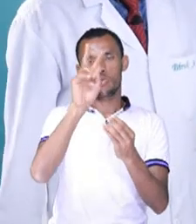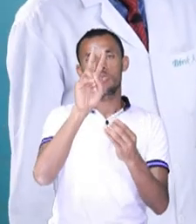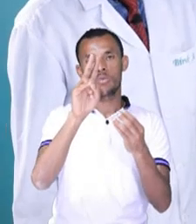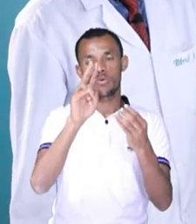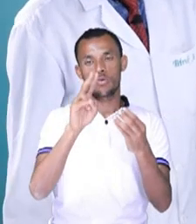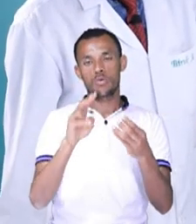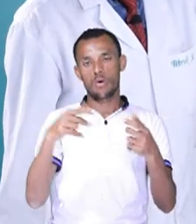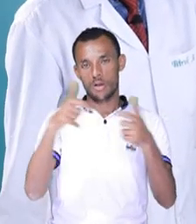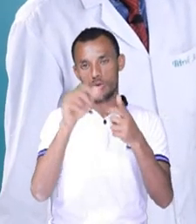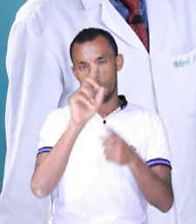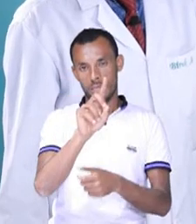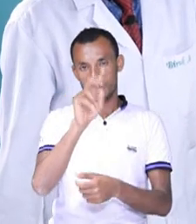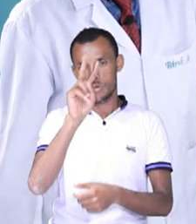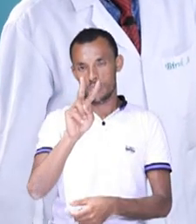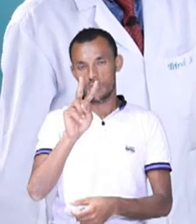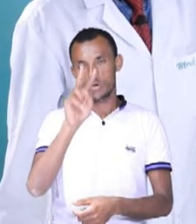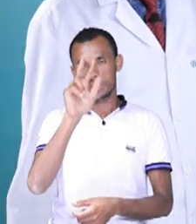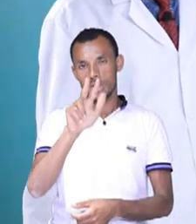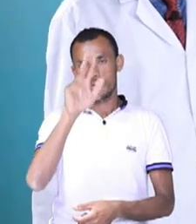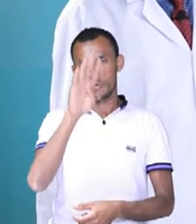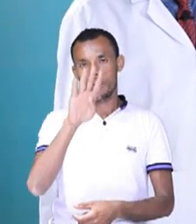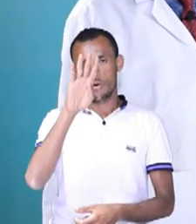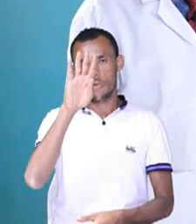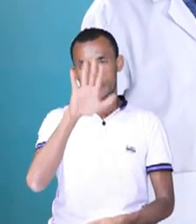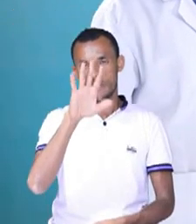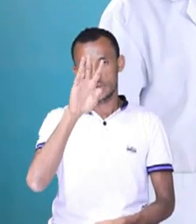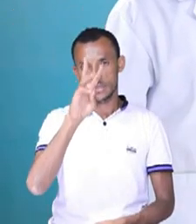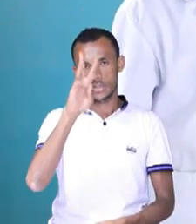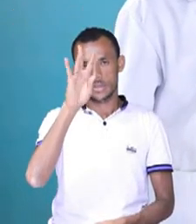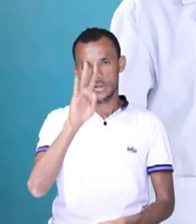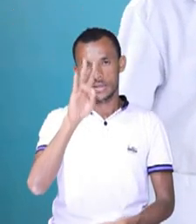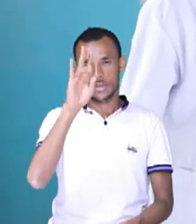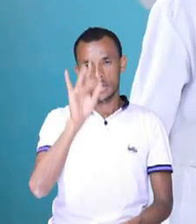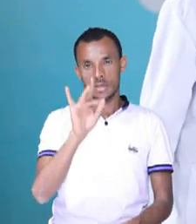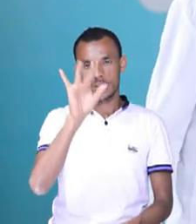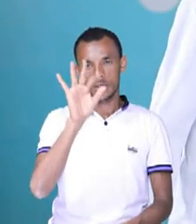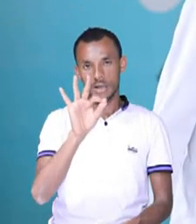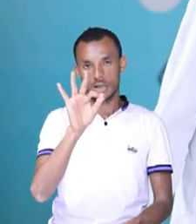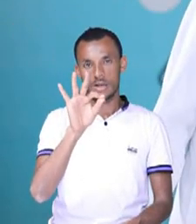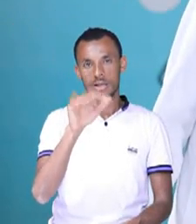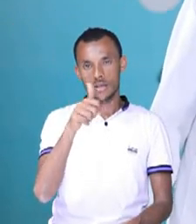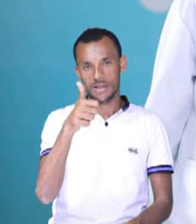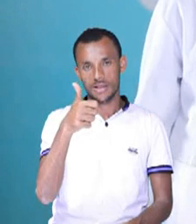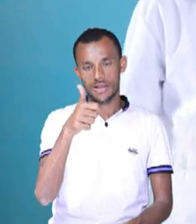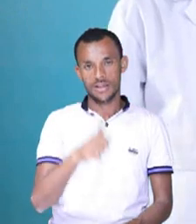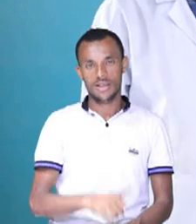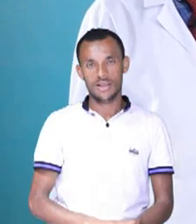electrons. Look, 1, 2, 3, 4, 5, 6, 7, 8, 9,